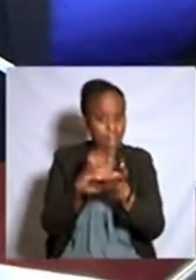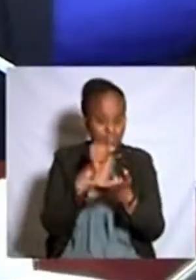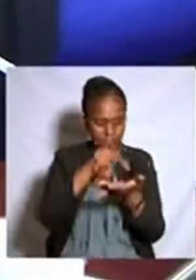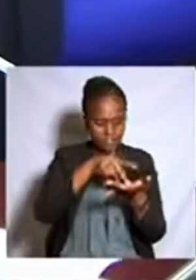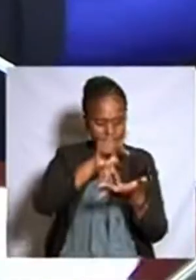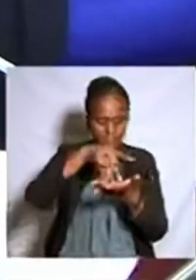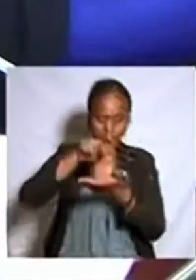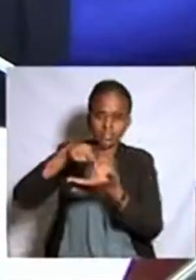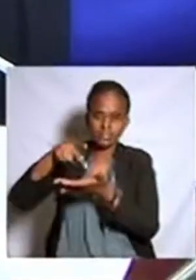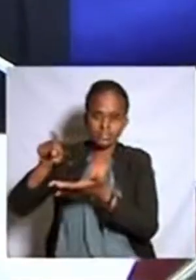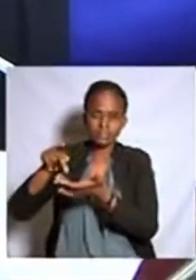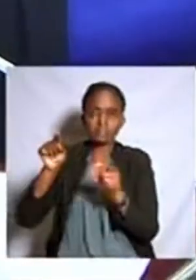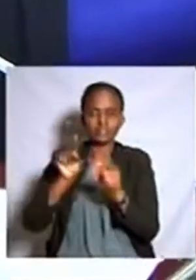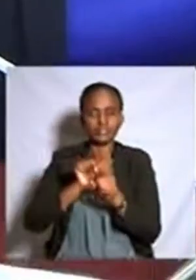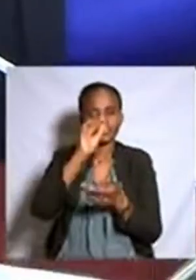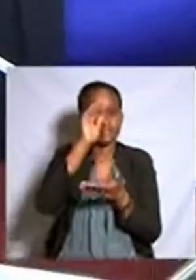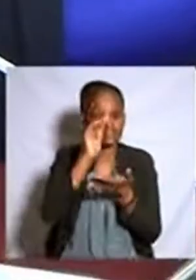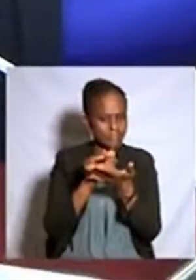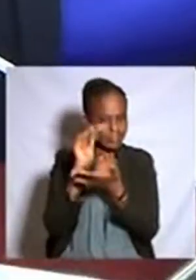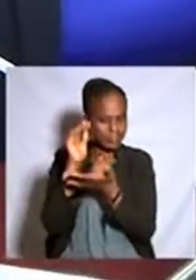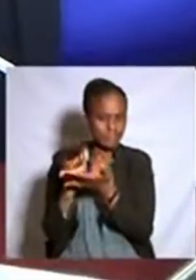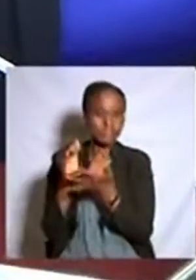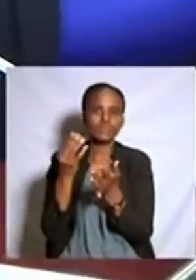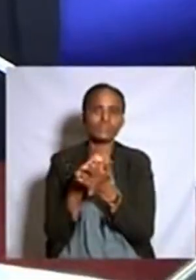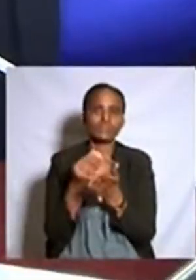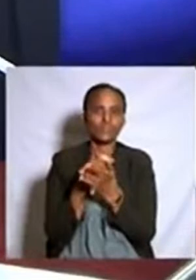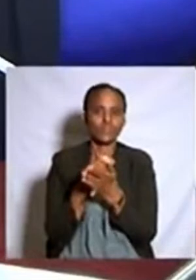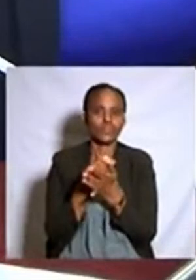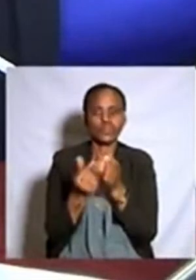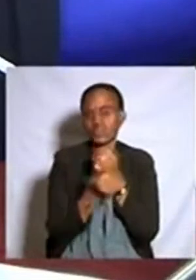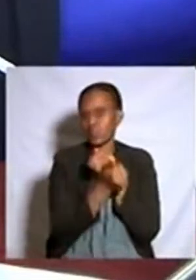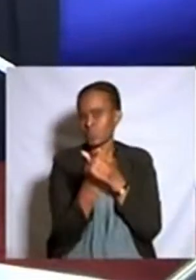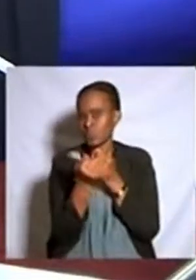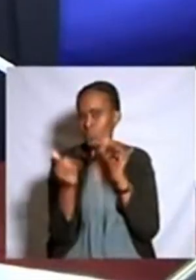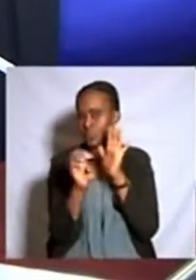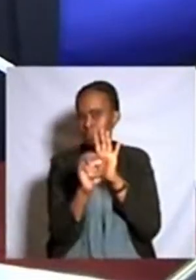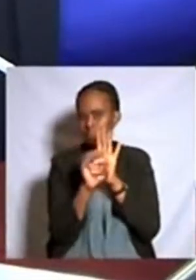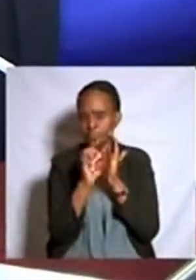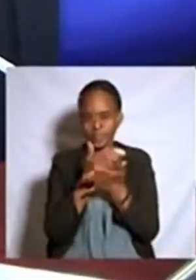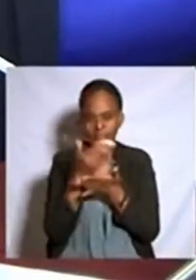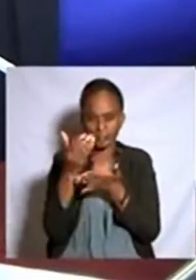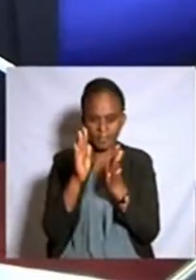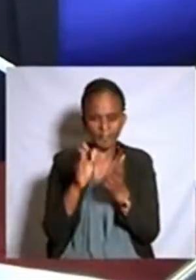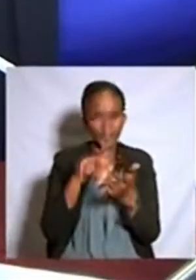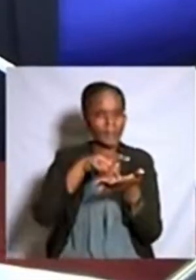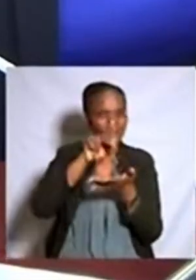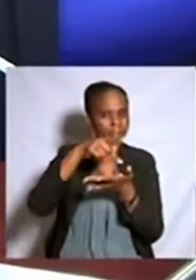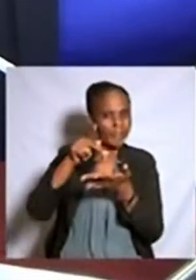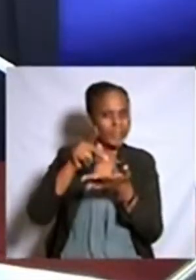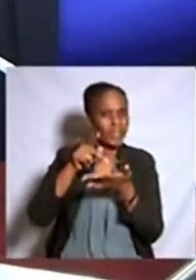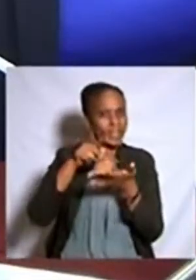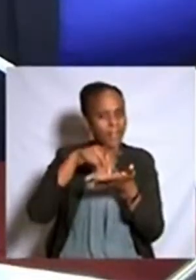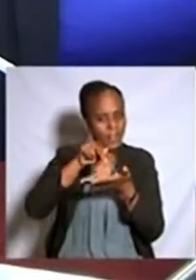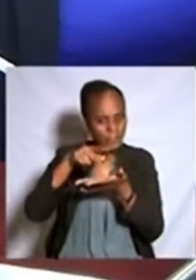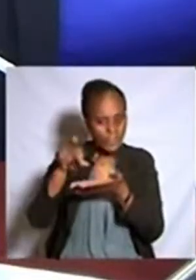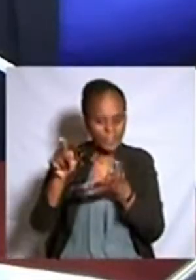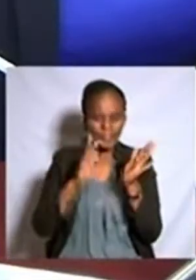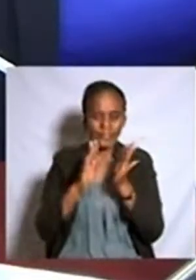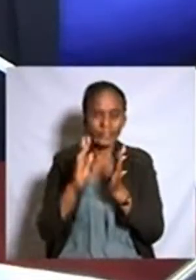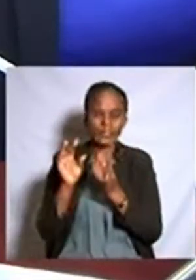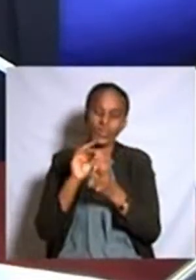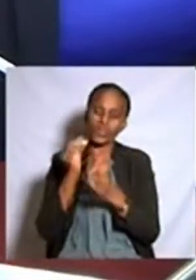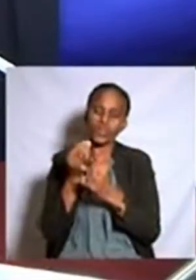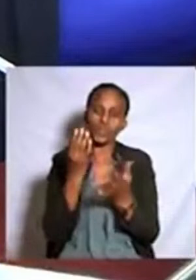pay a reduced amount. In other instances, customer may be paying through payment plan, and there may